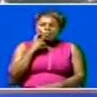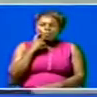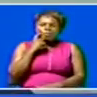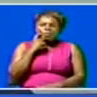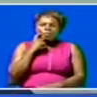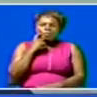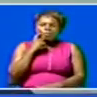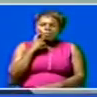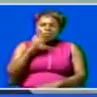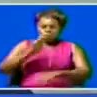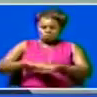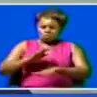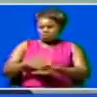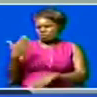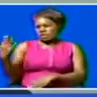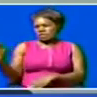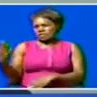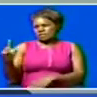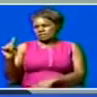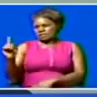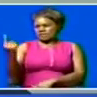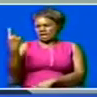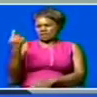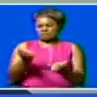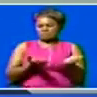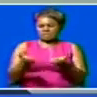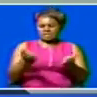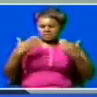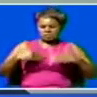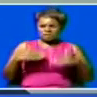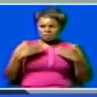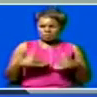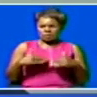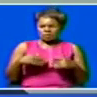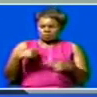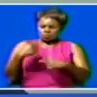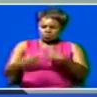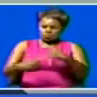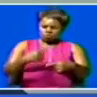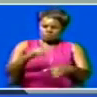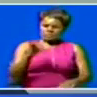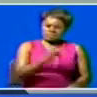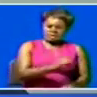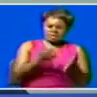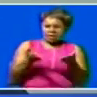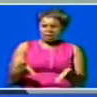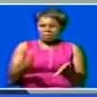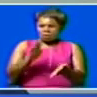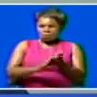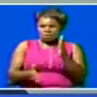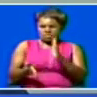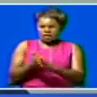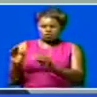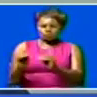capitals. The good thing is, having been the first player and being the player who has consistently stayed here without worry,